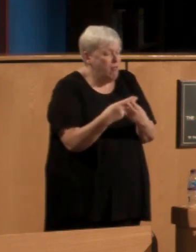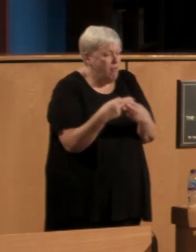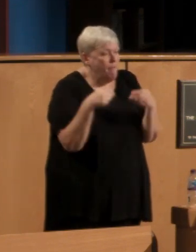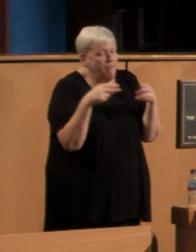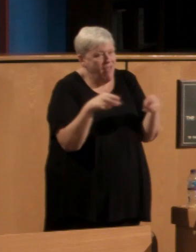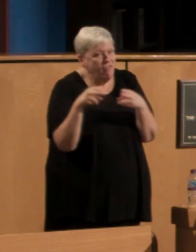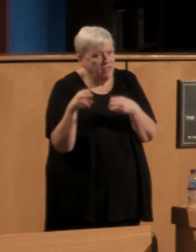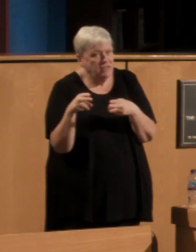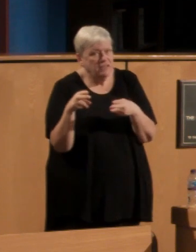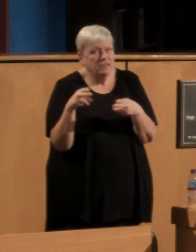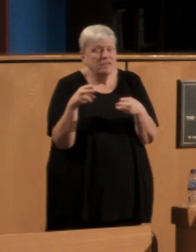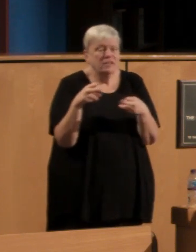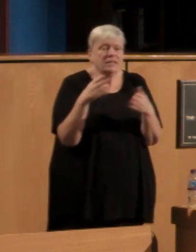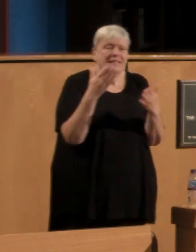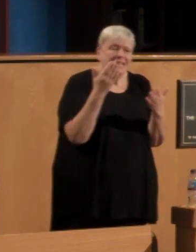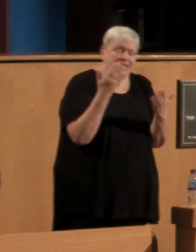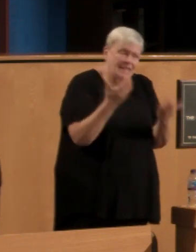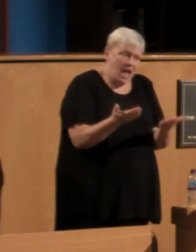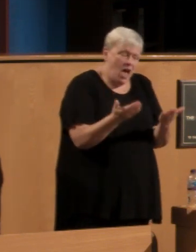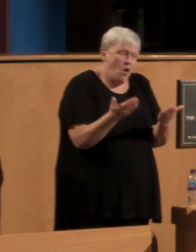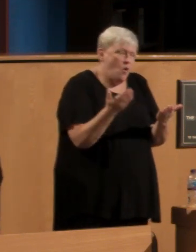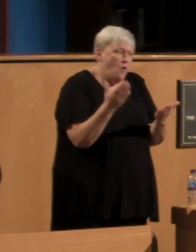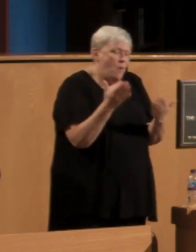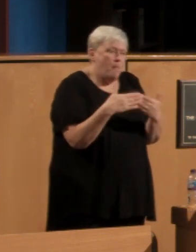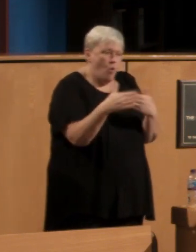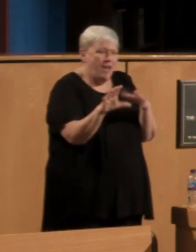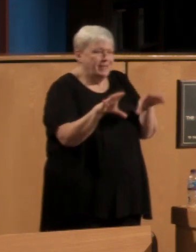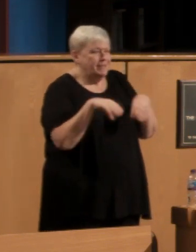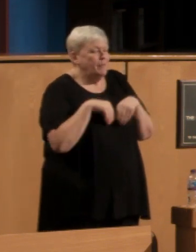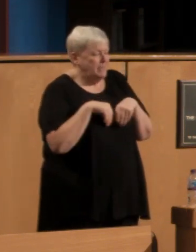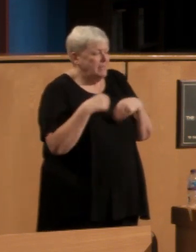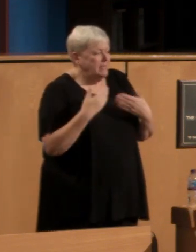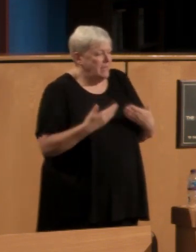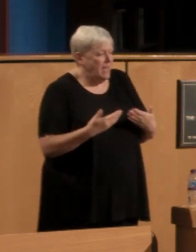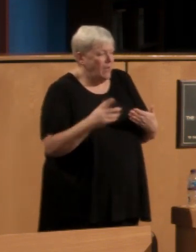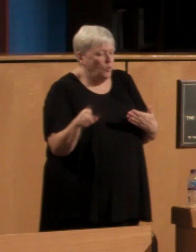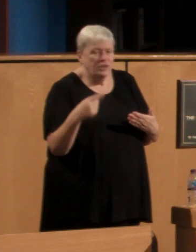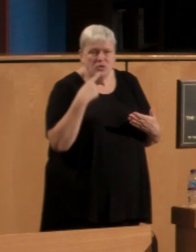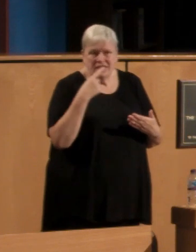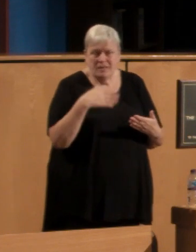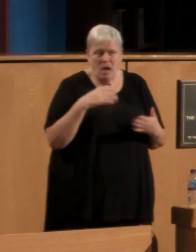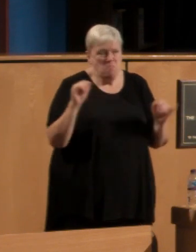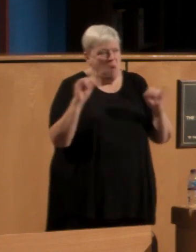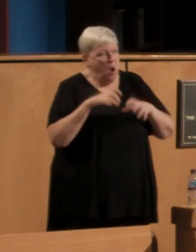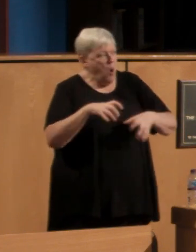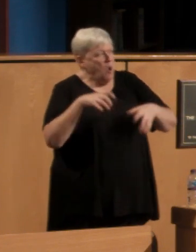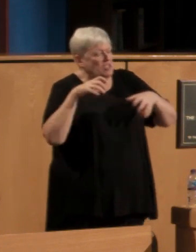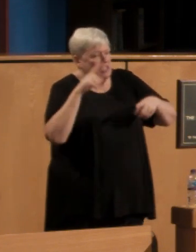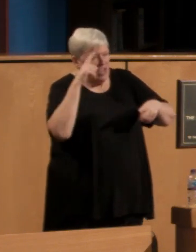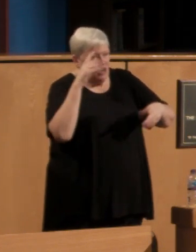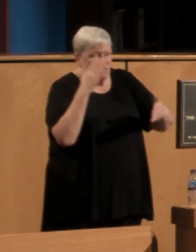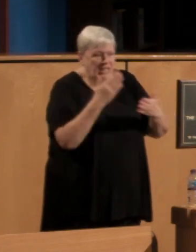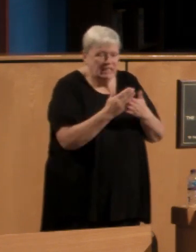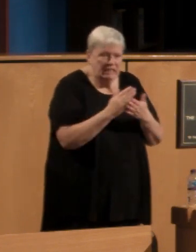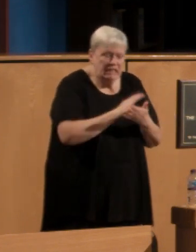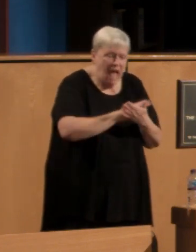in which transness now is more accepted, and what you were saying about monstrousness and all those things, that I really resonate with that,